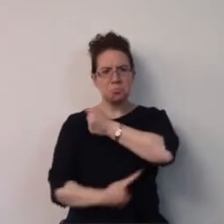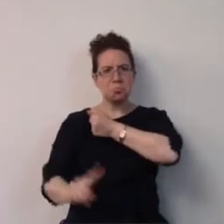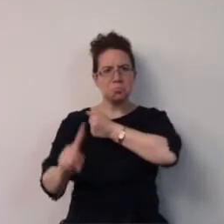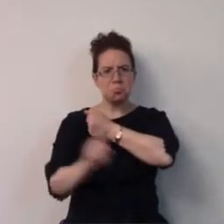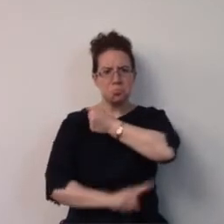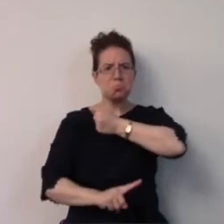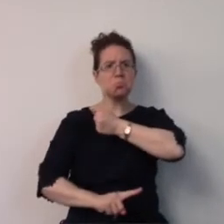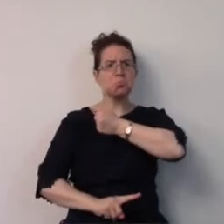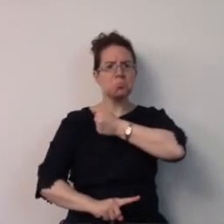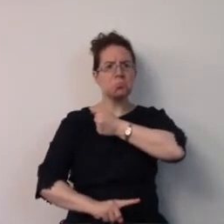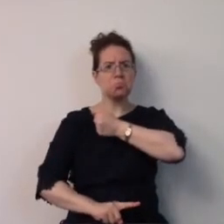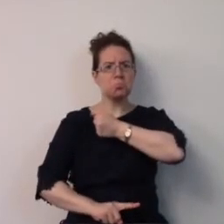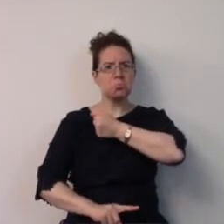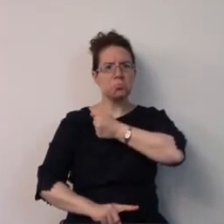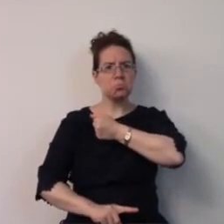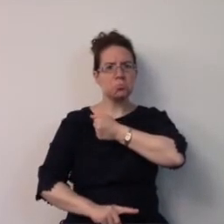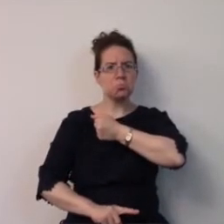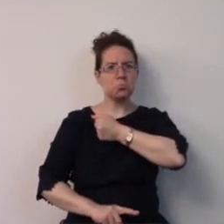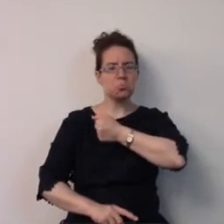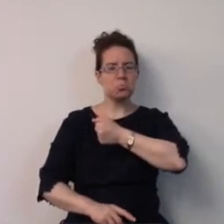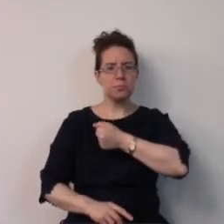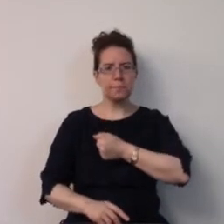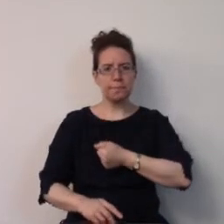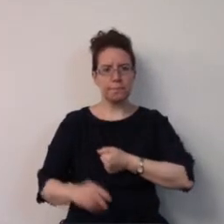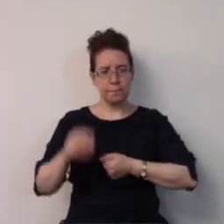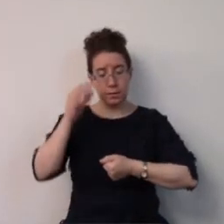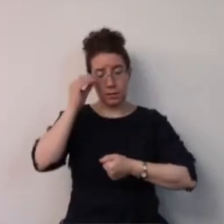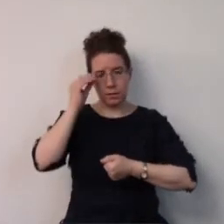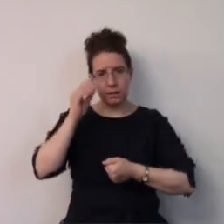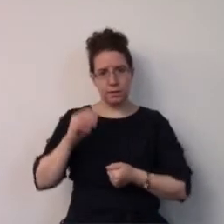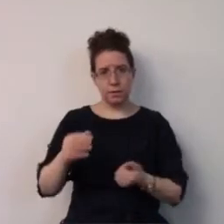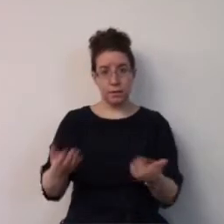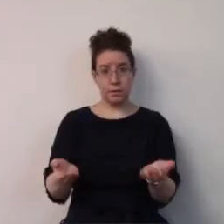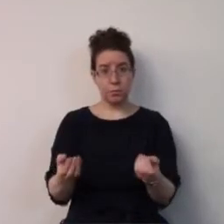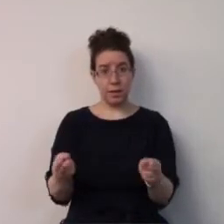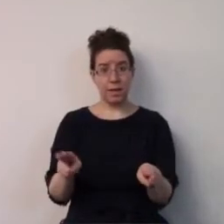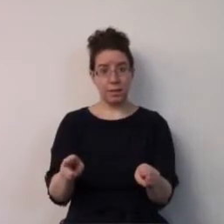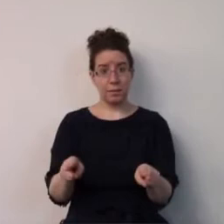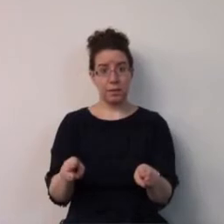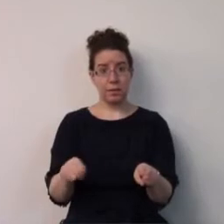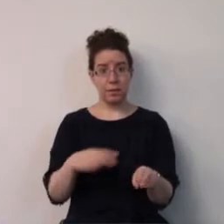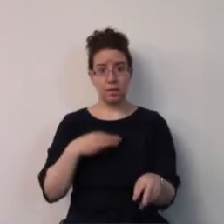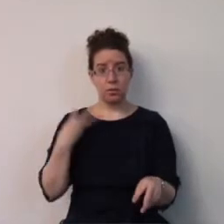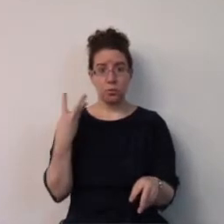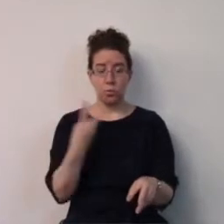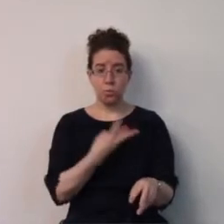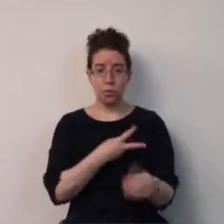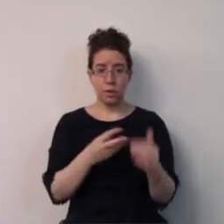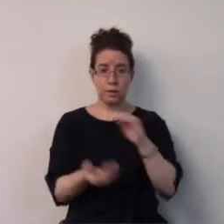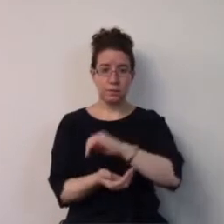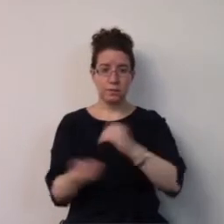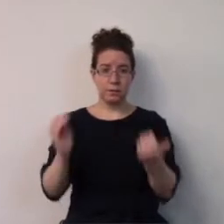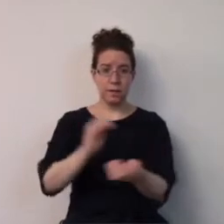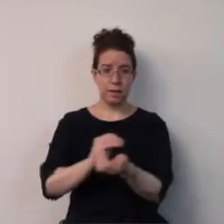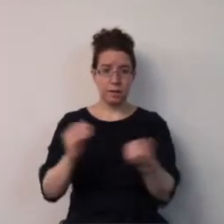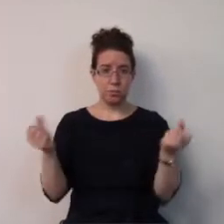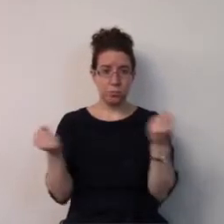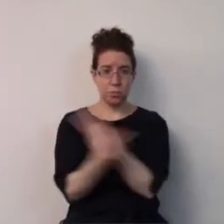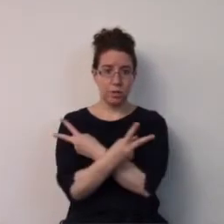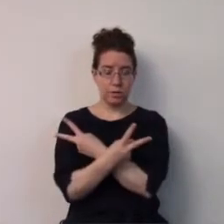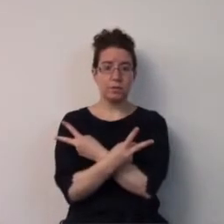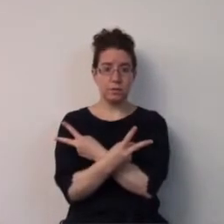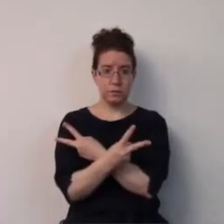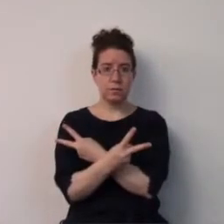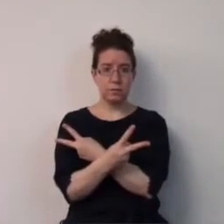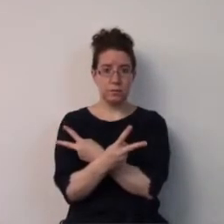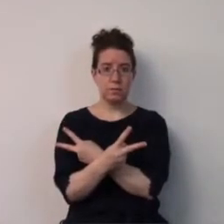"But as asked for thyself understanding to discern judgment, behold, I have done according to thy word. Lo, I've